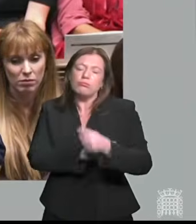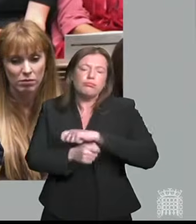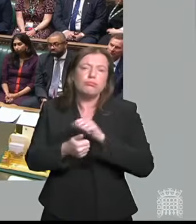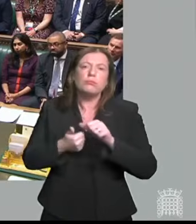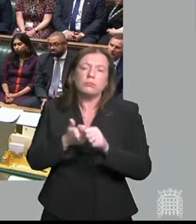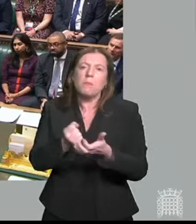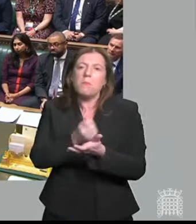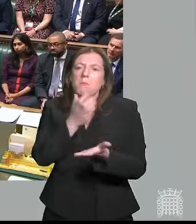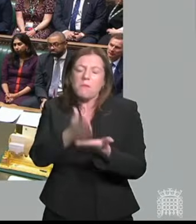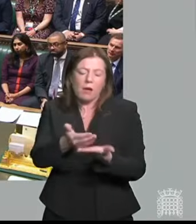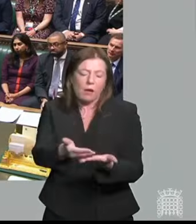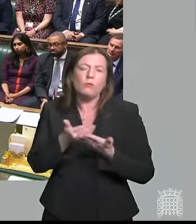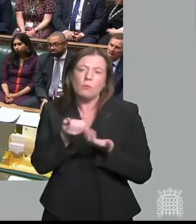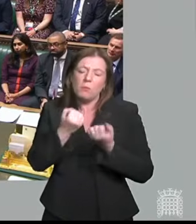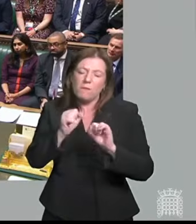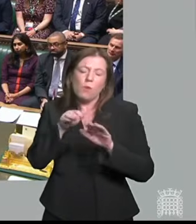catastrophe.